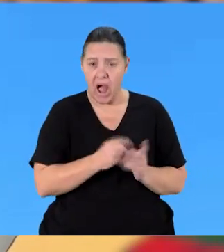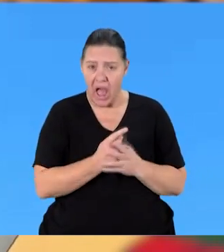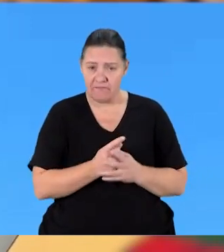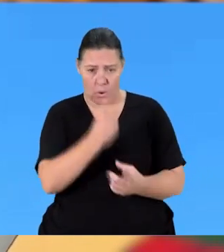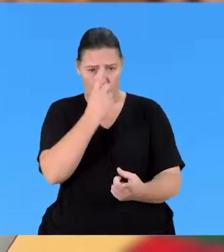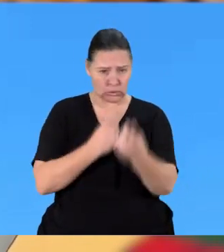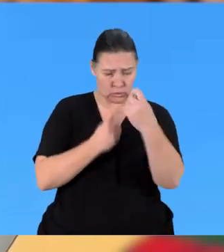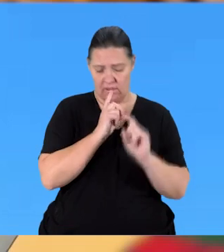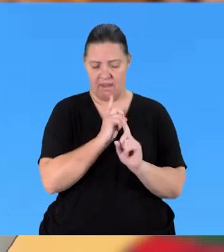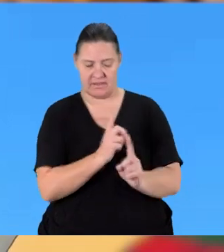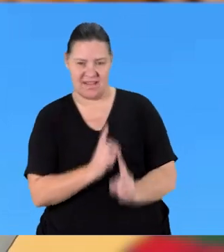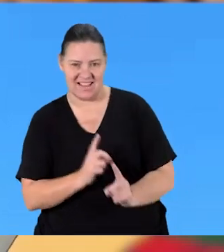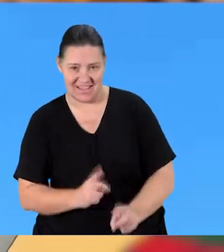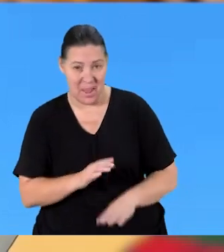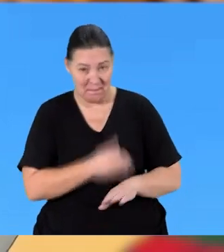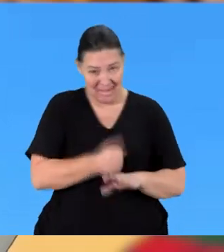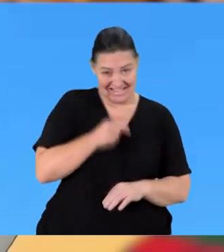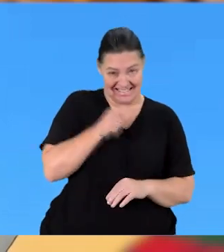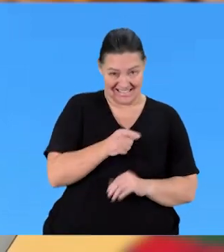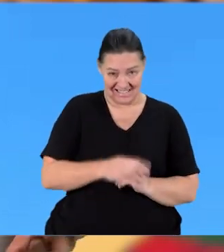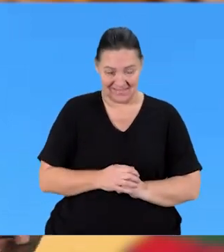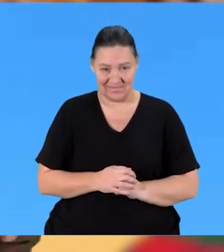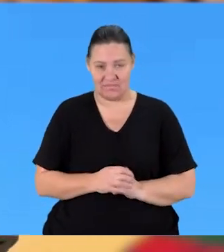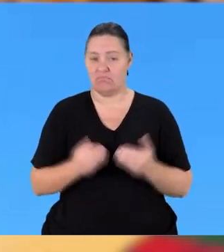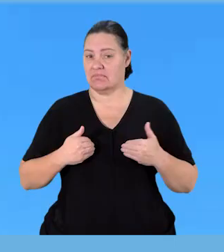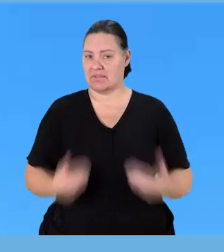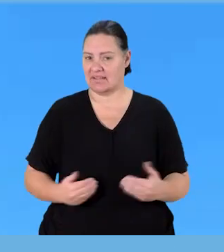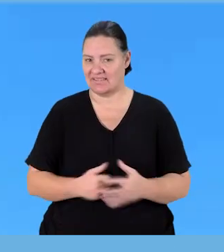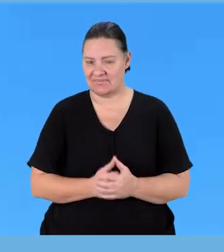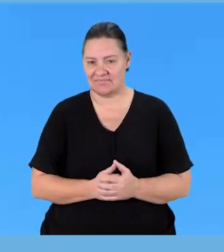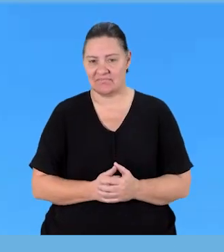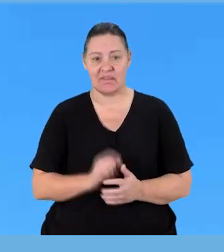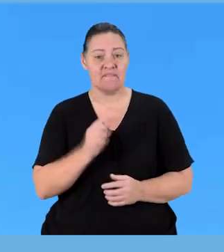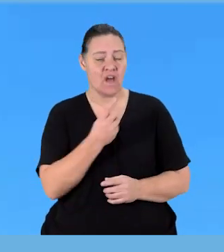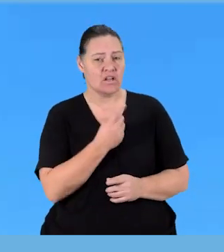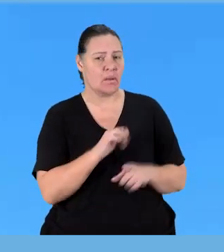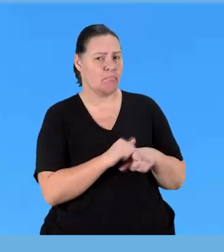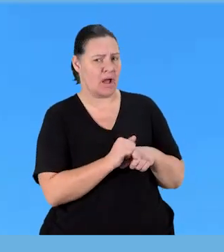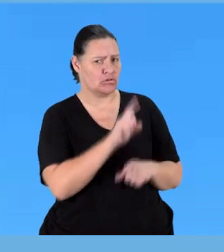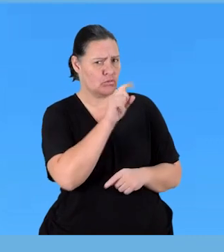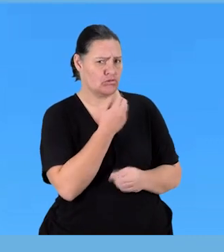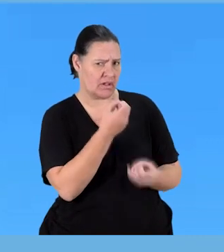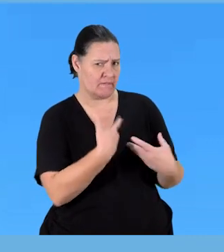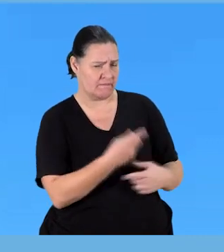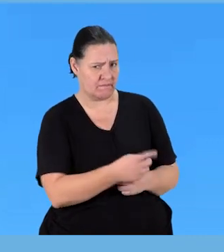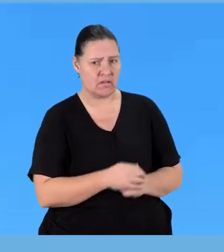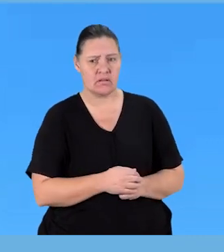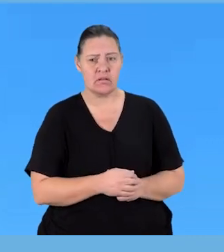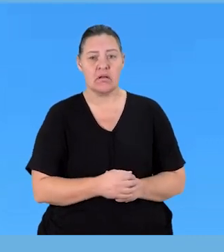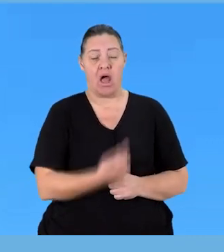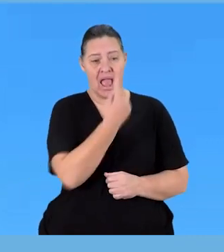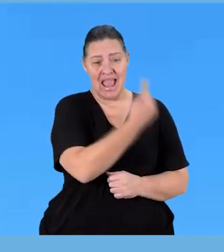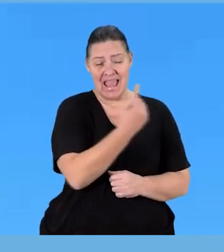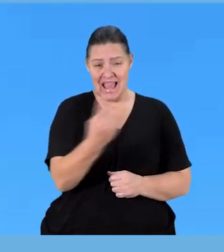based on the chemical reactions. So let's start. The first question given to us is, write each of